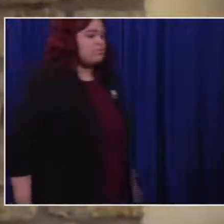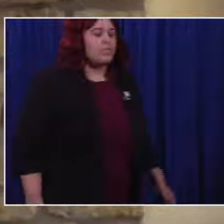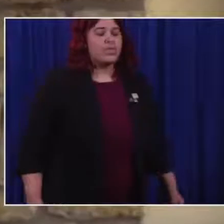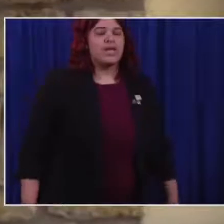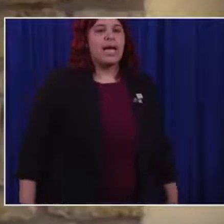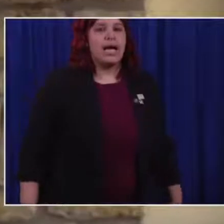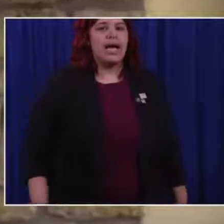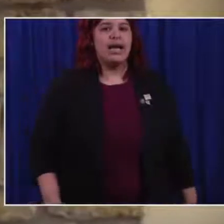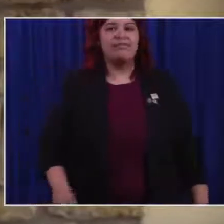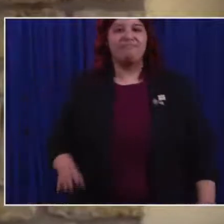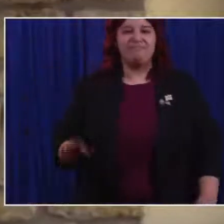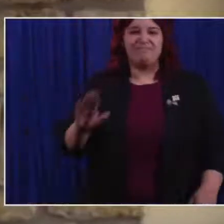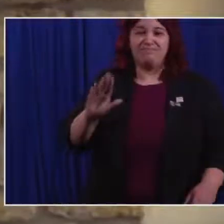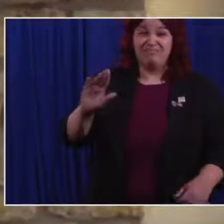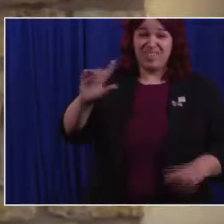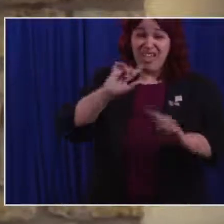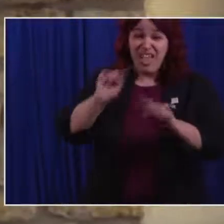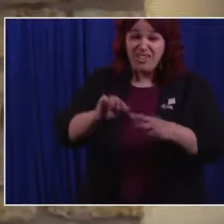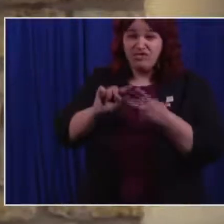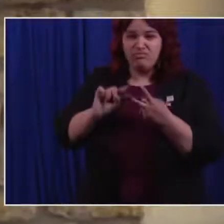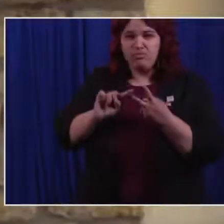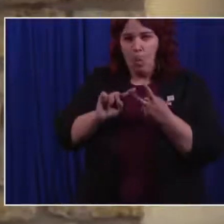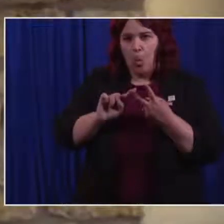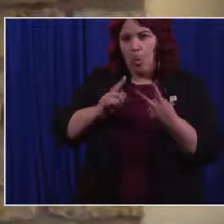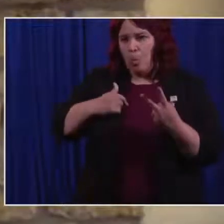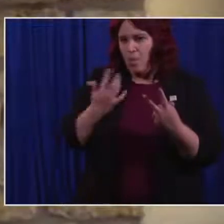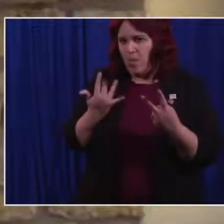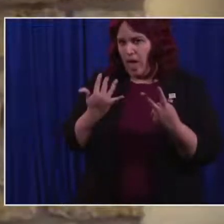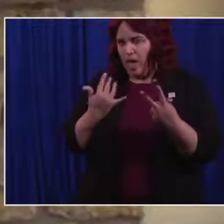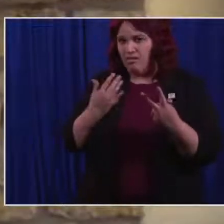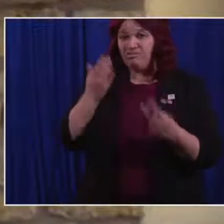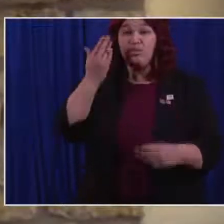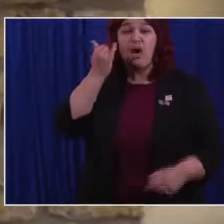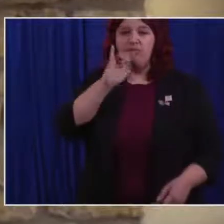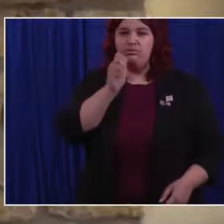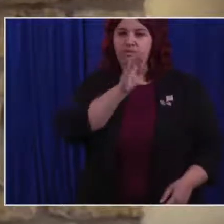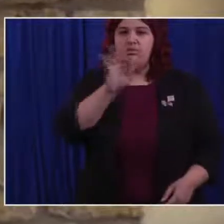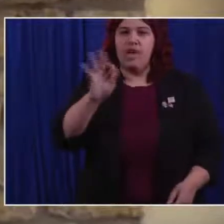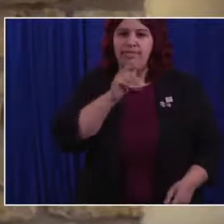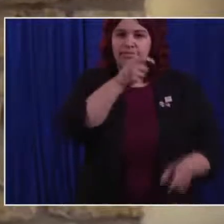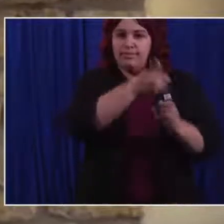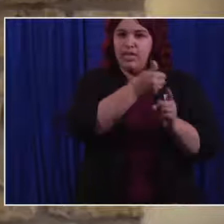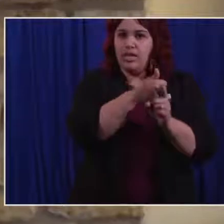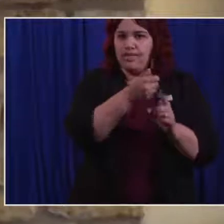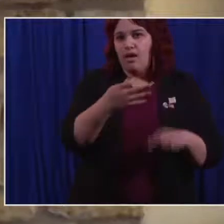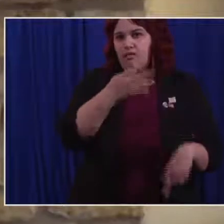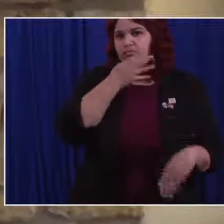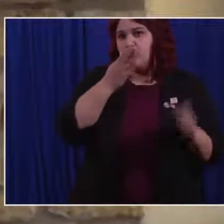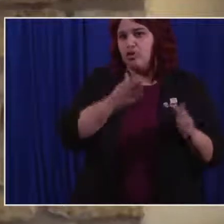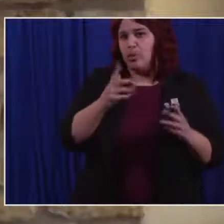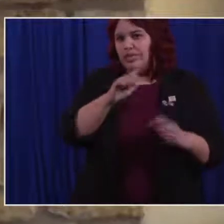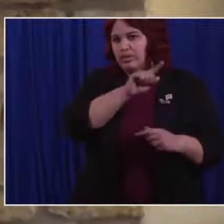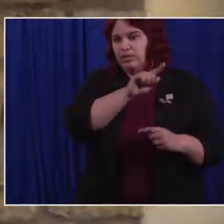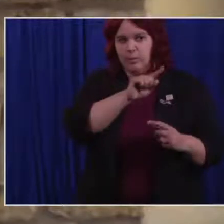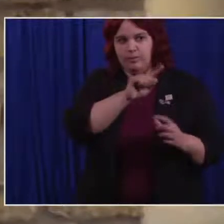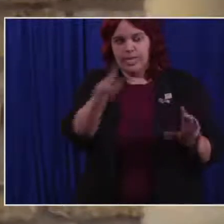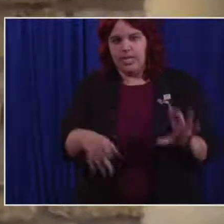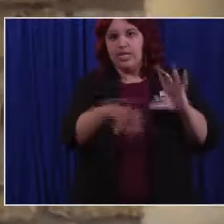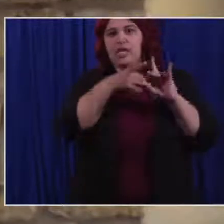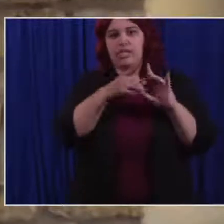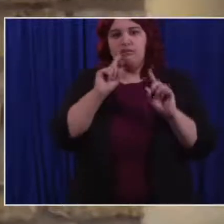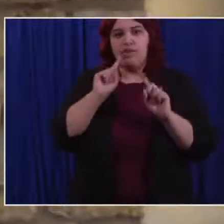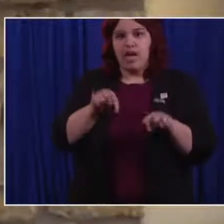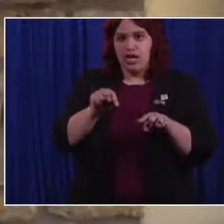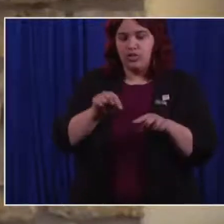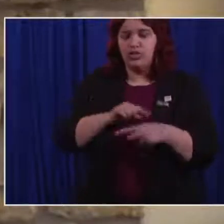on. Look, Kevin, the deaths in the nursing homes and all deaths weigh heavily on